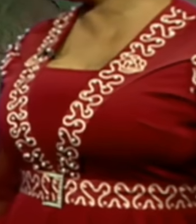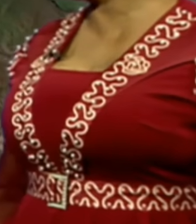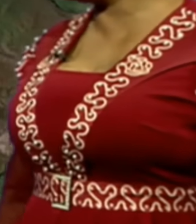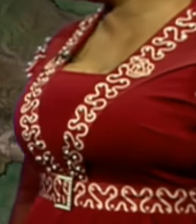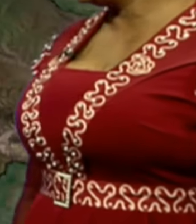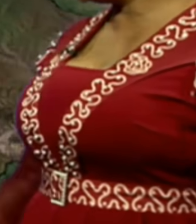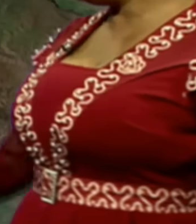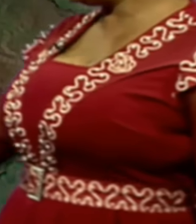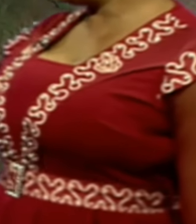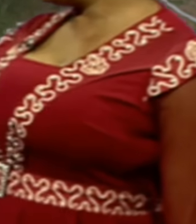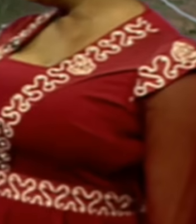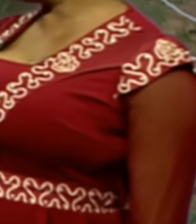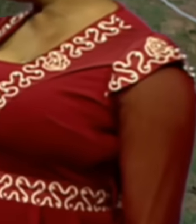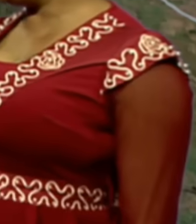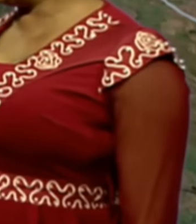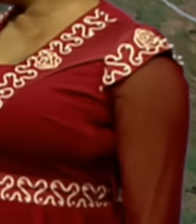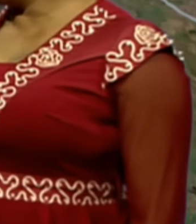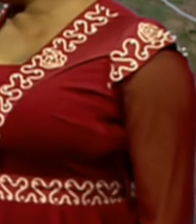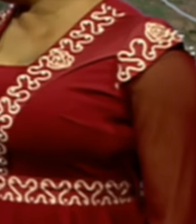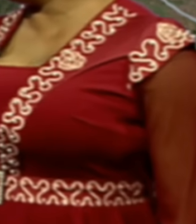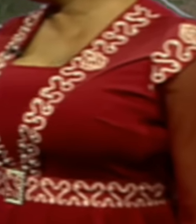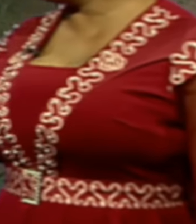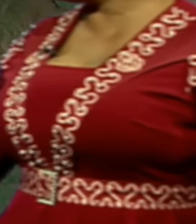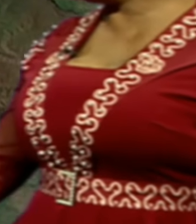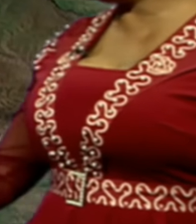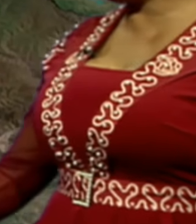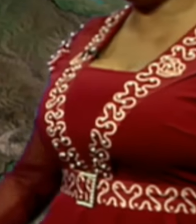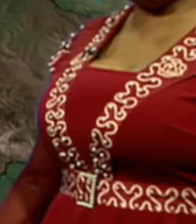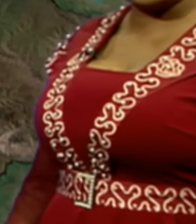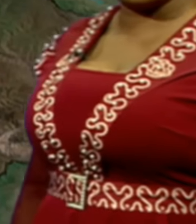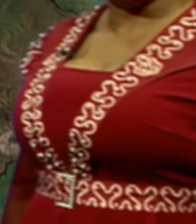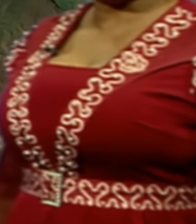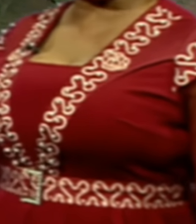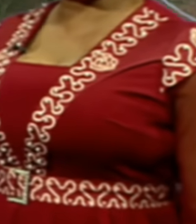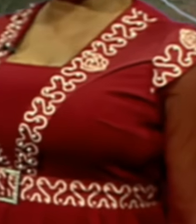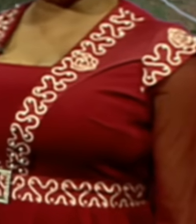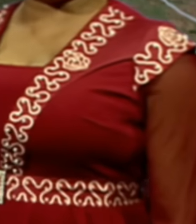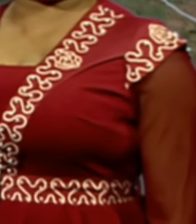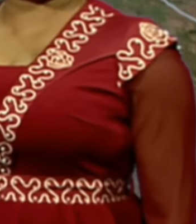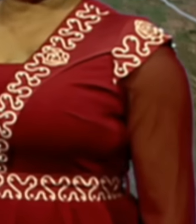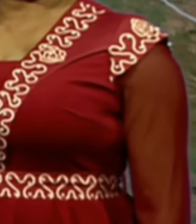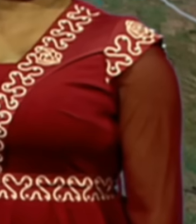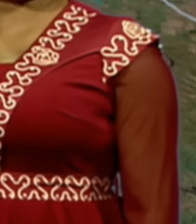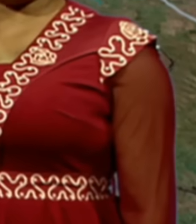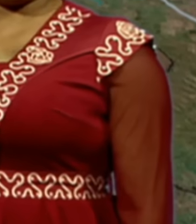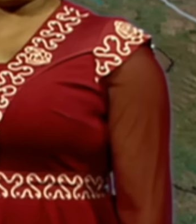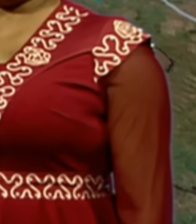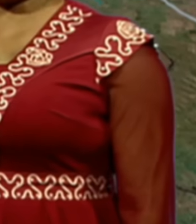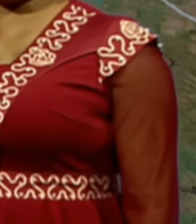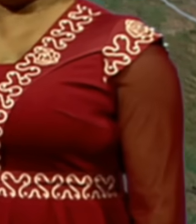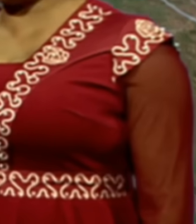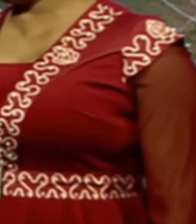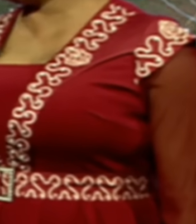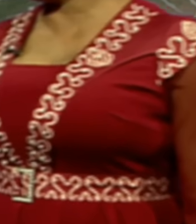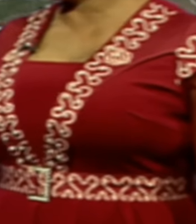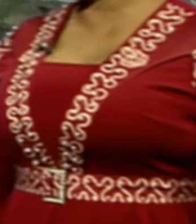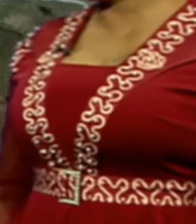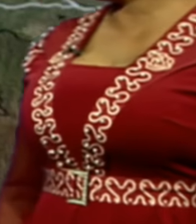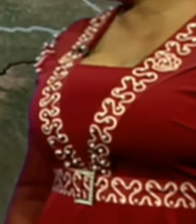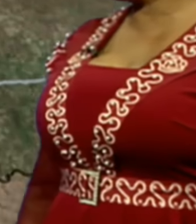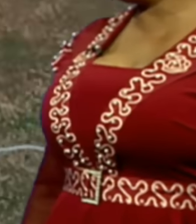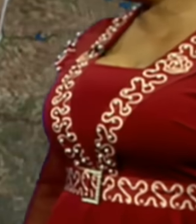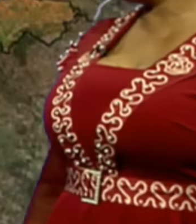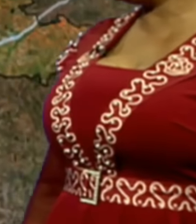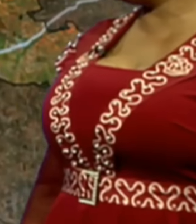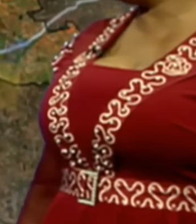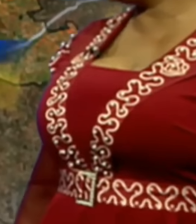Freestata go la go sasa re lebelela wena o leng Sasolburg le wena o leng Bloemfontein le Wepener go tla be go tonya go le 3 go ya go le 14 re lebelela